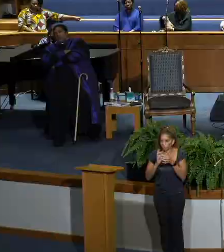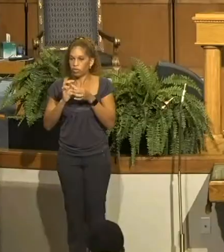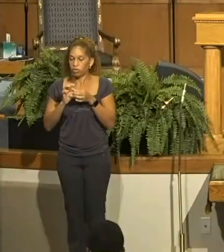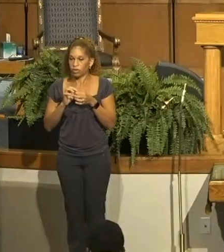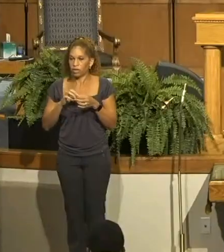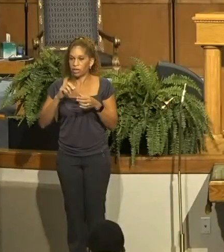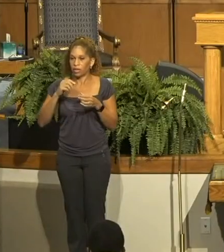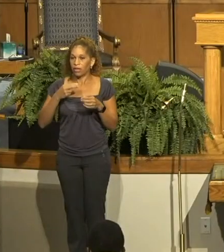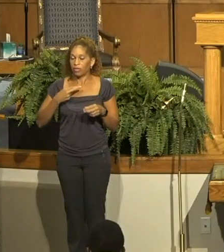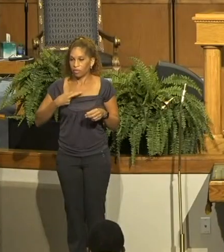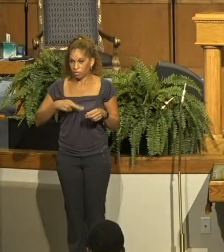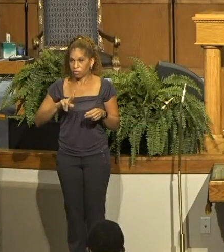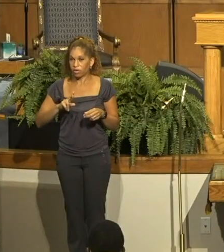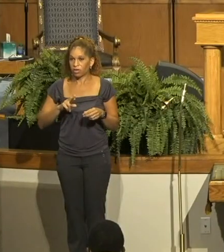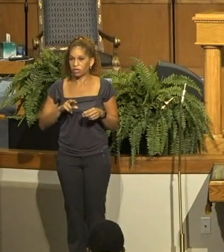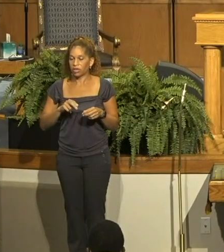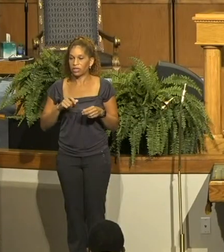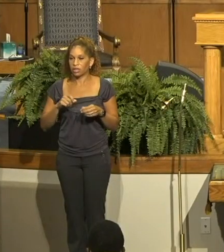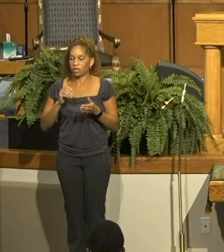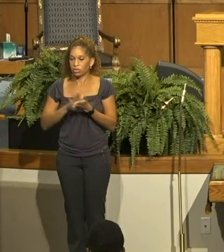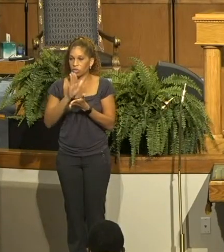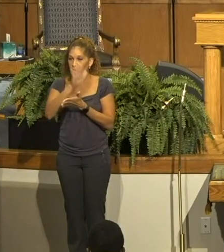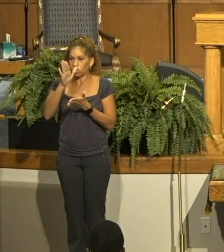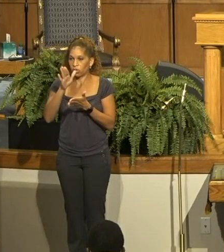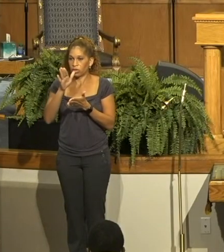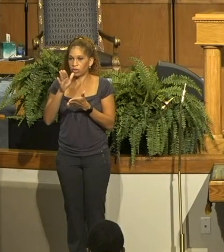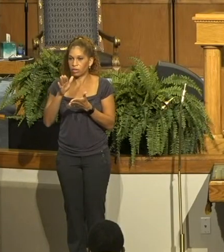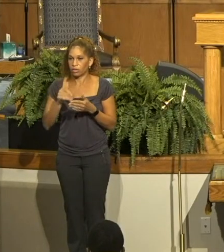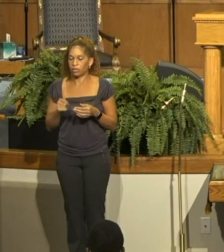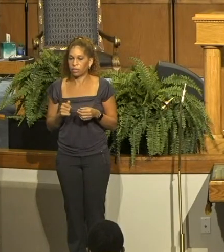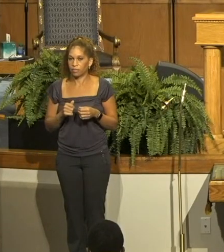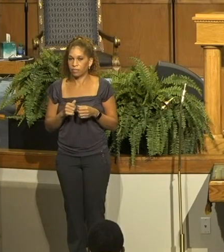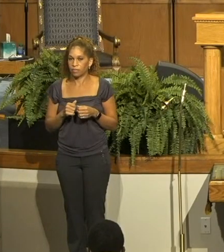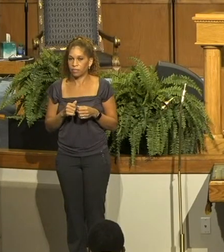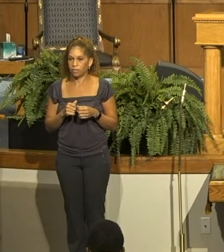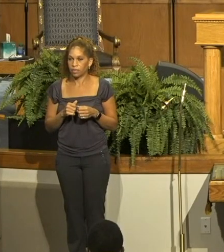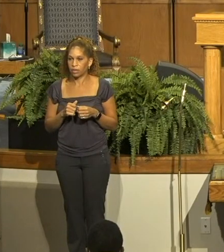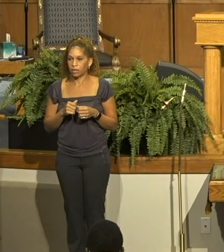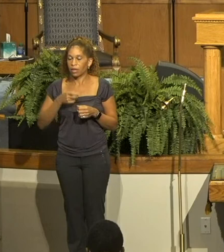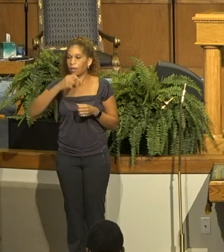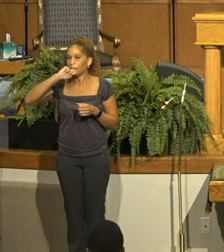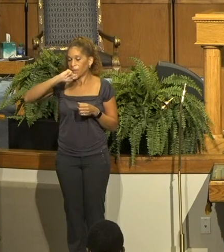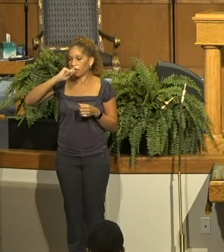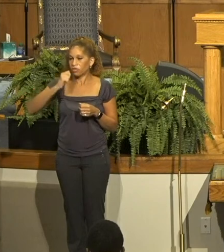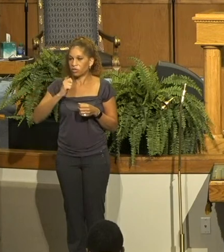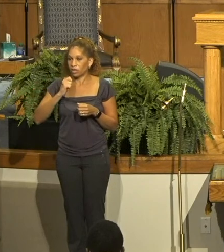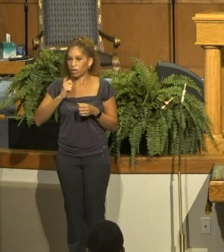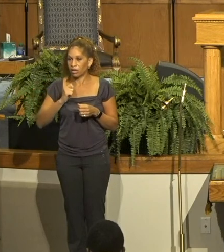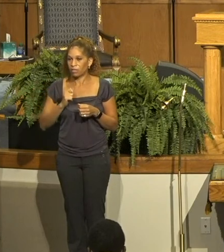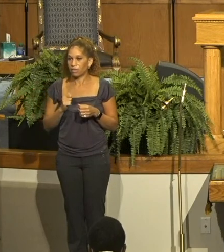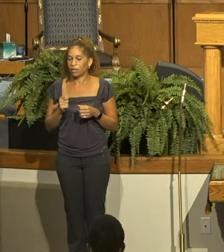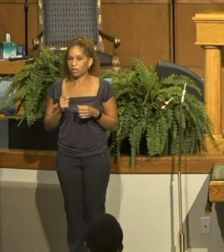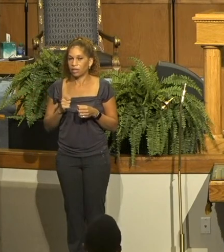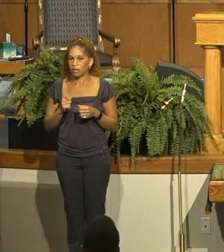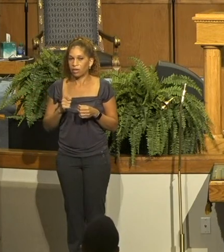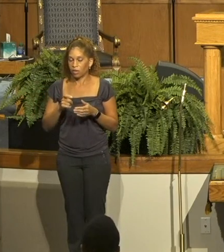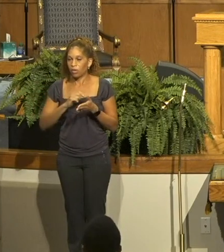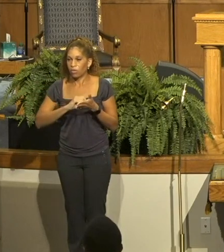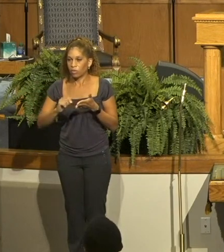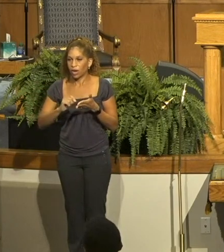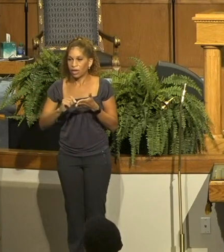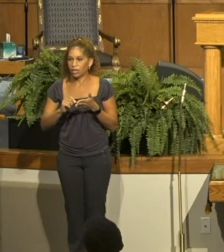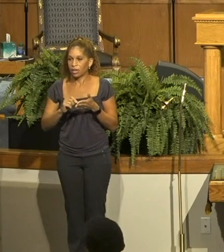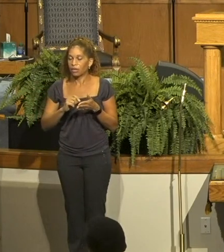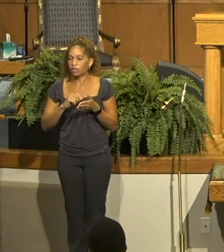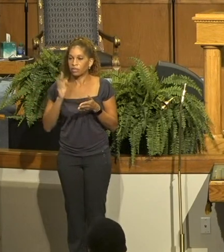Seminary and is a senior fellow at Auburn Seminary. Bishop Barber is regularly featured in media outlets such as